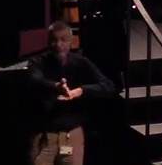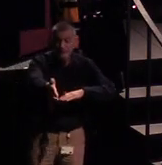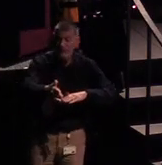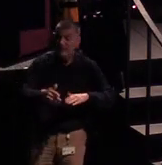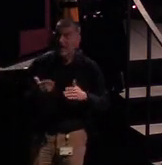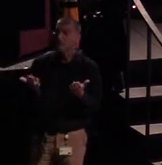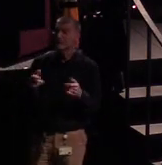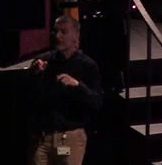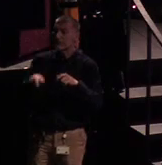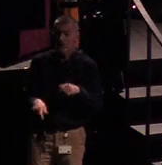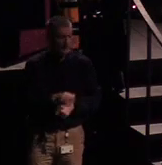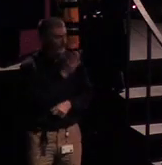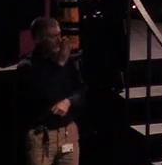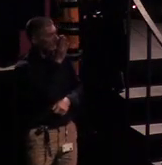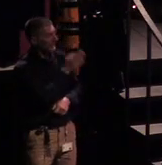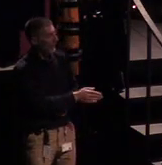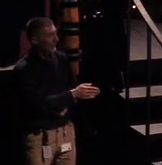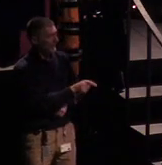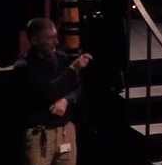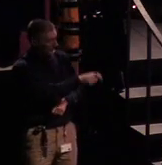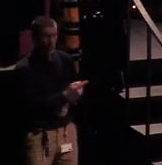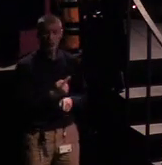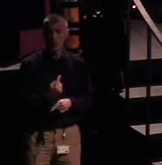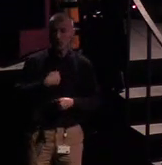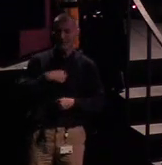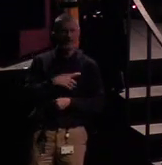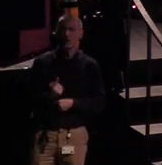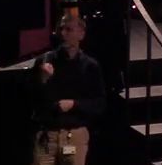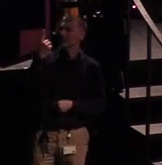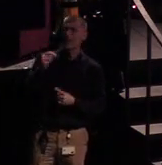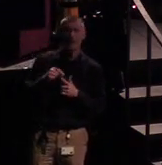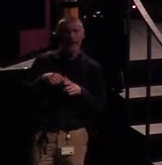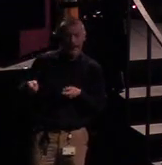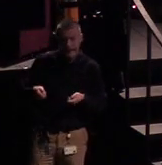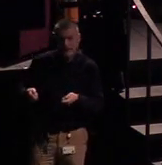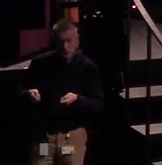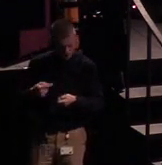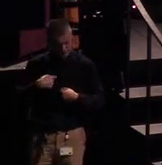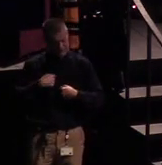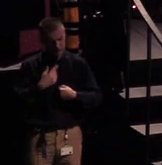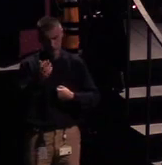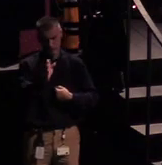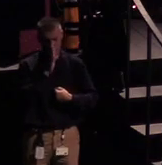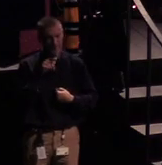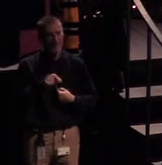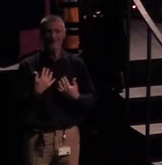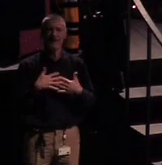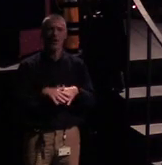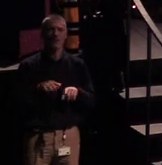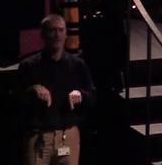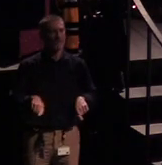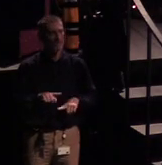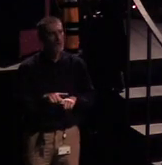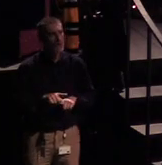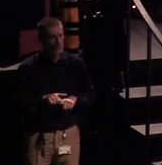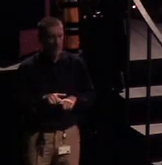to me rather than the person pushing my chair we need to change the messages so a biscuit that our cultural spaces